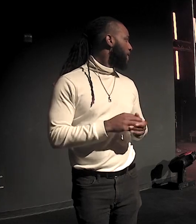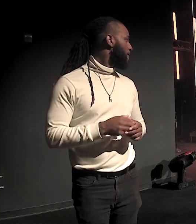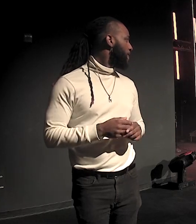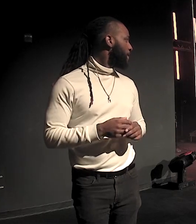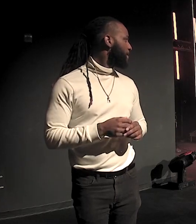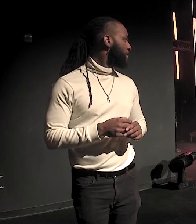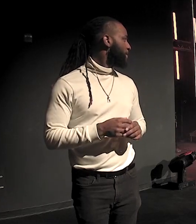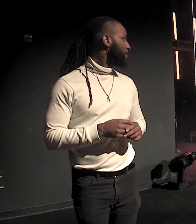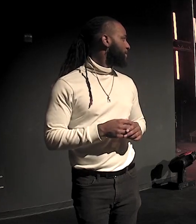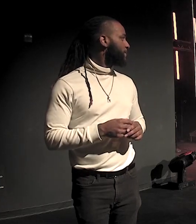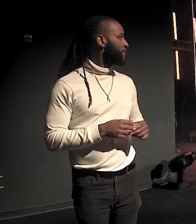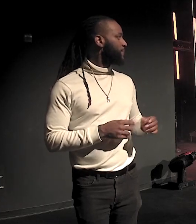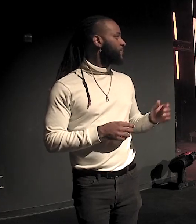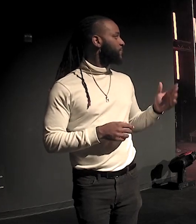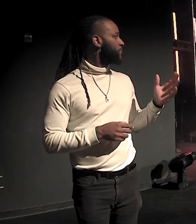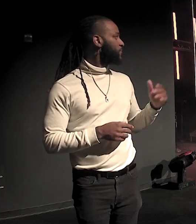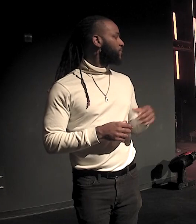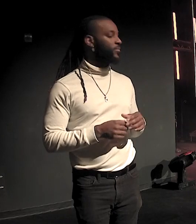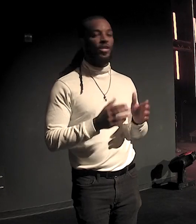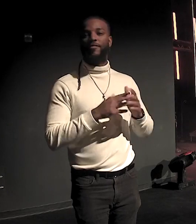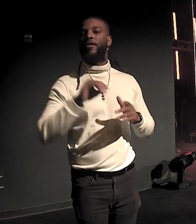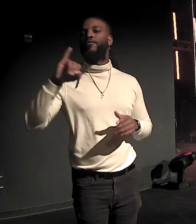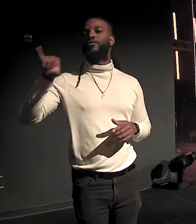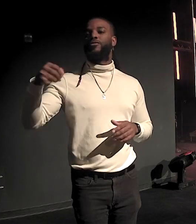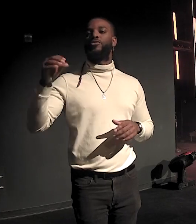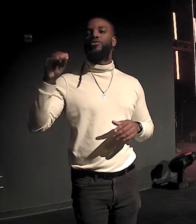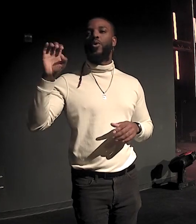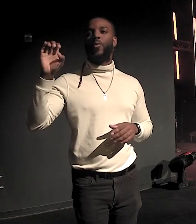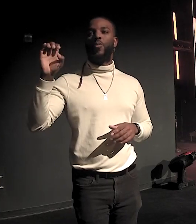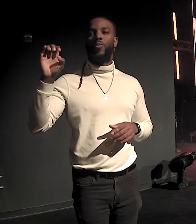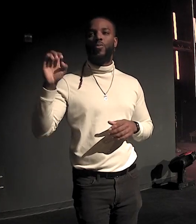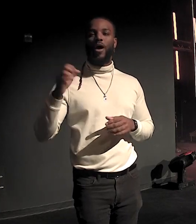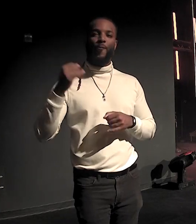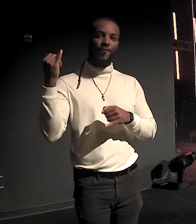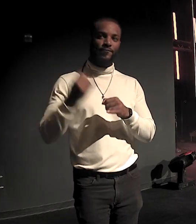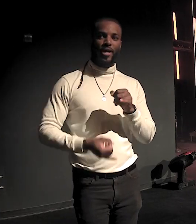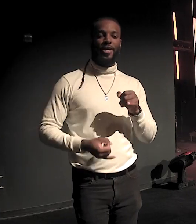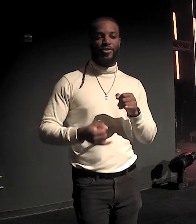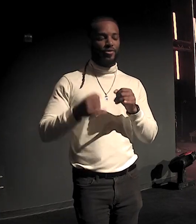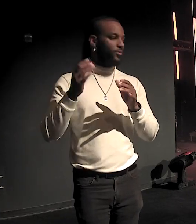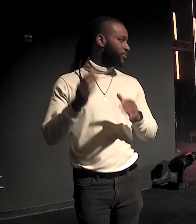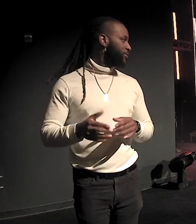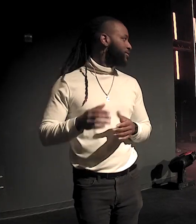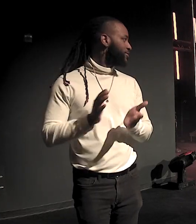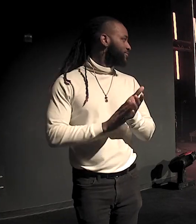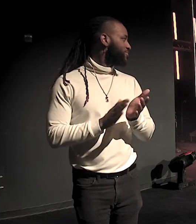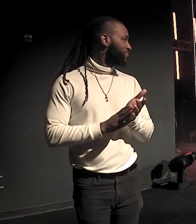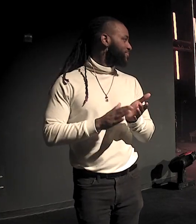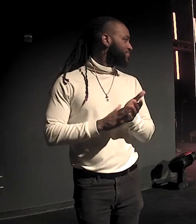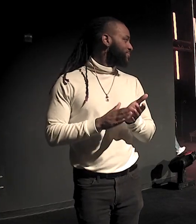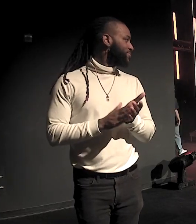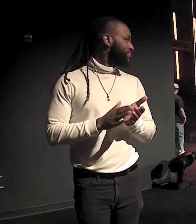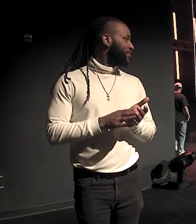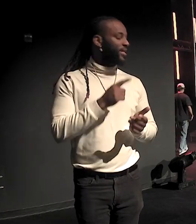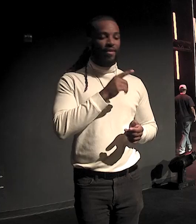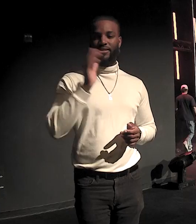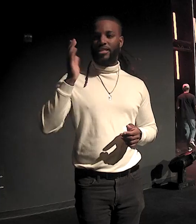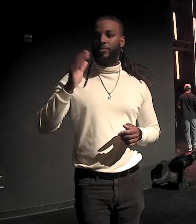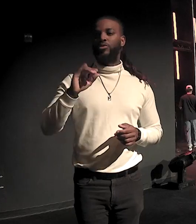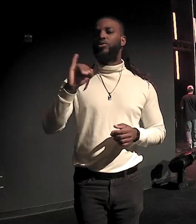Good stuff. Come on. Give it up for Joe, our final candidate, giving his testimony.